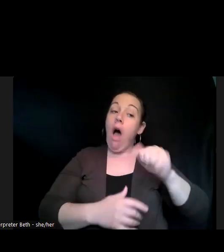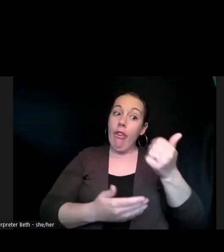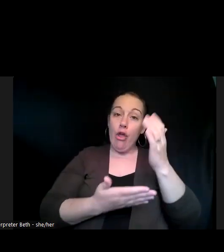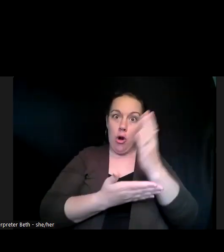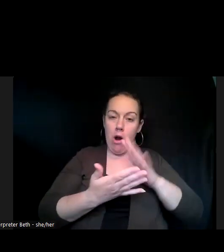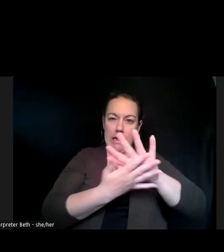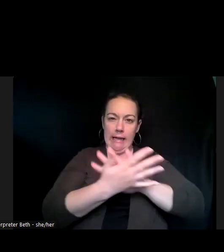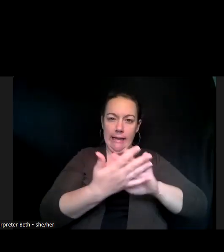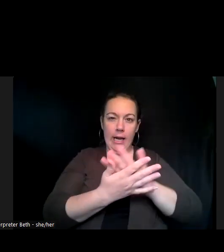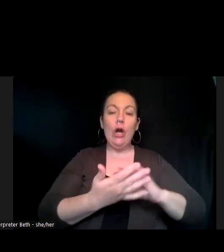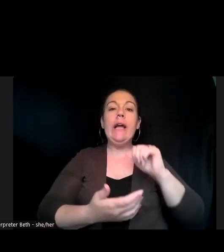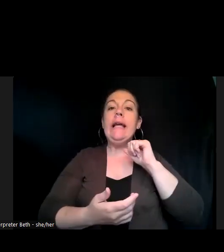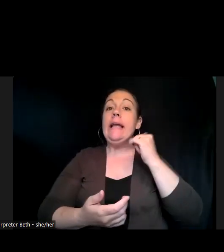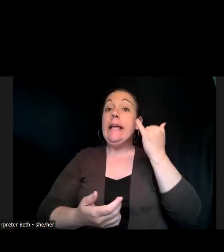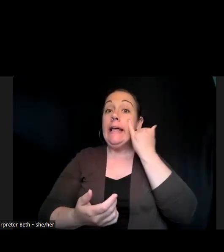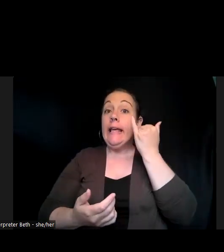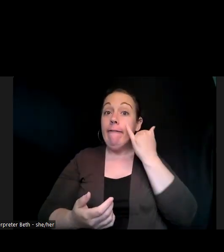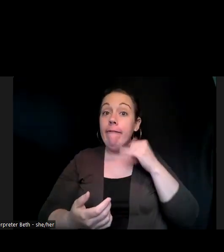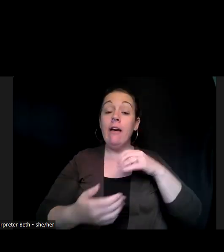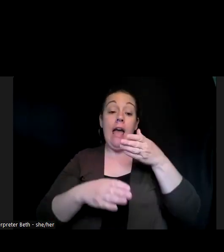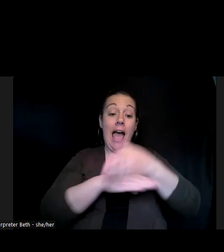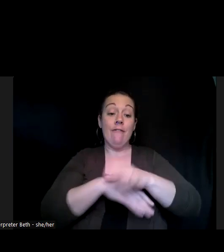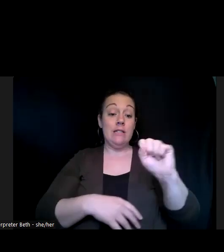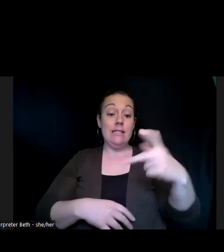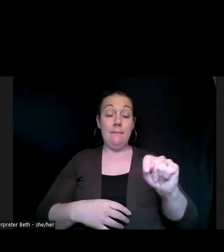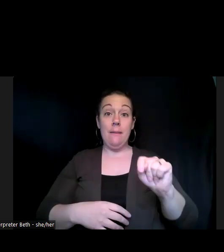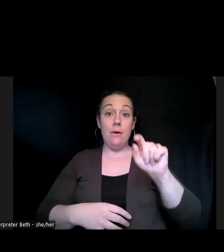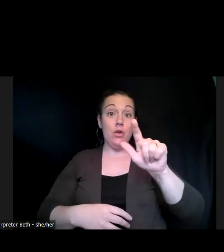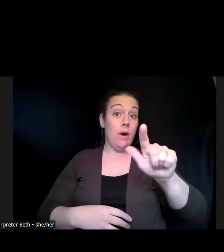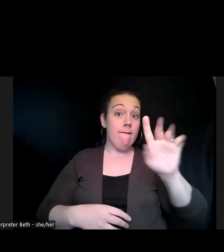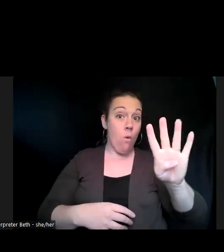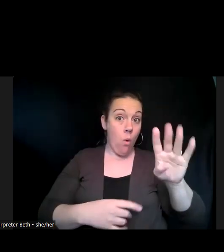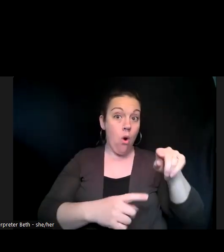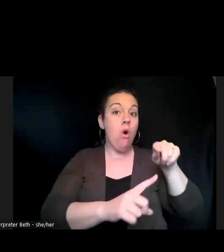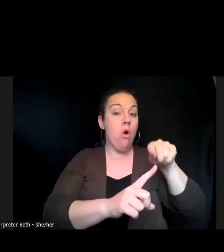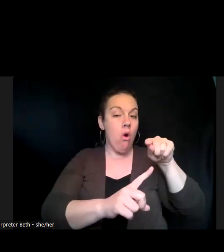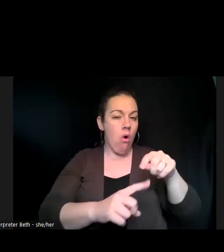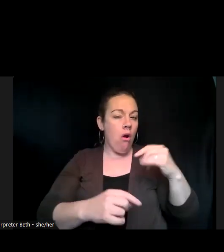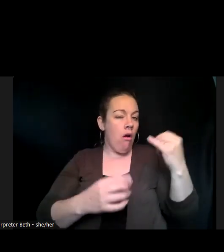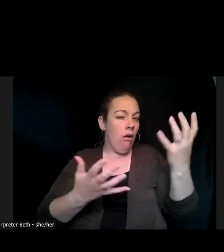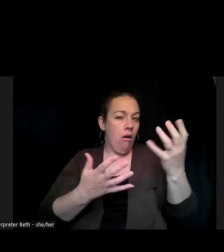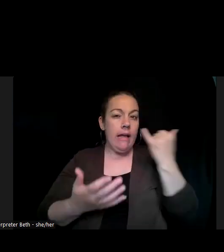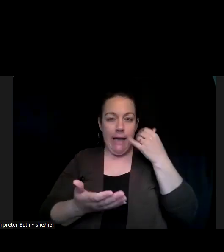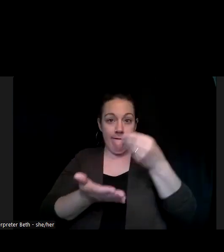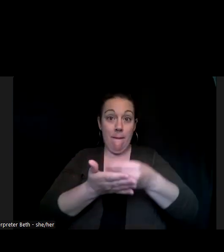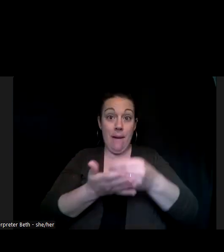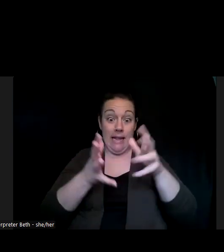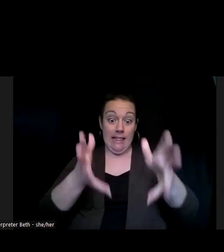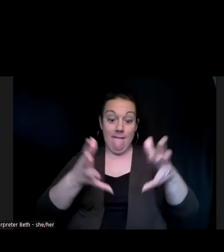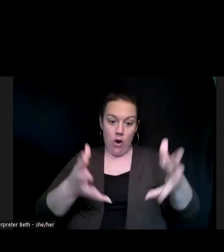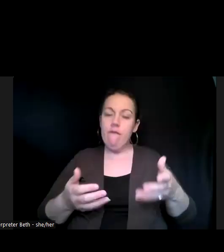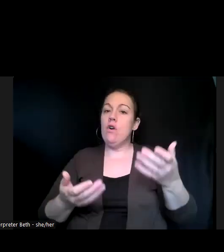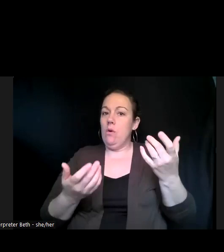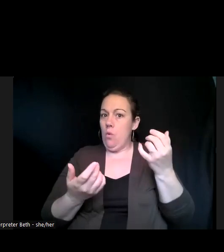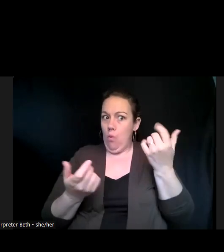money unspent after the September deadline. So really what the focus needs to be right now at the state and district level